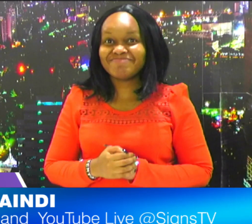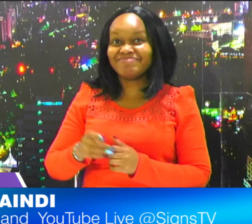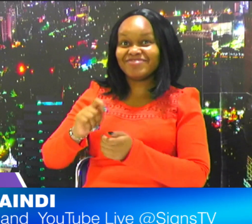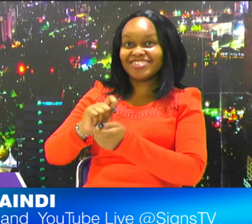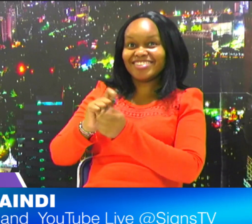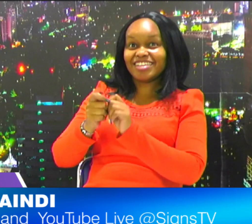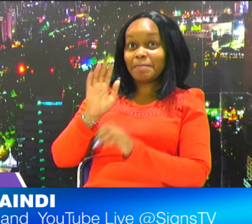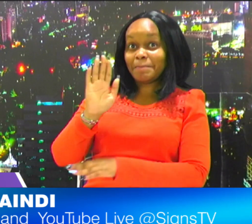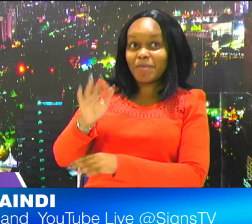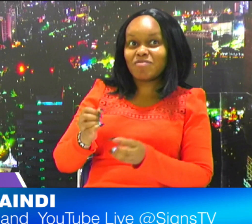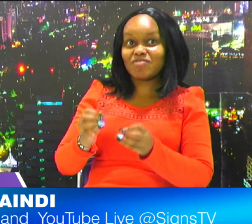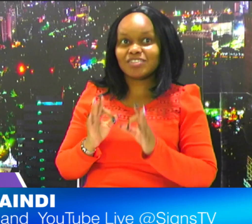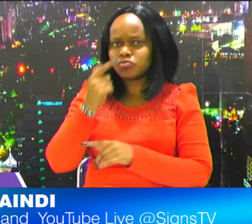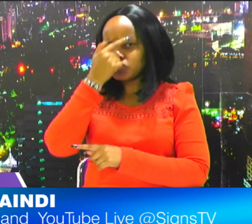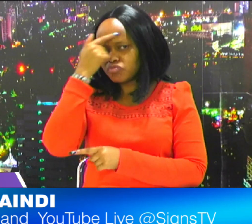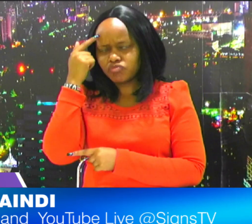On to our other news.